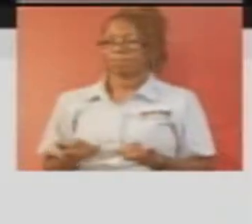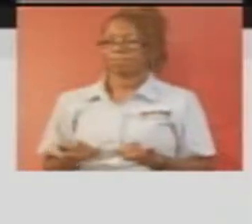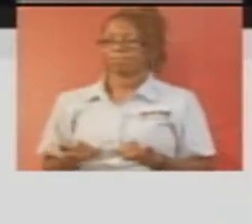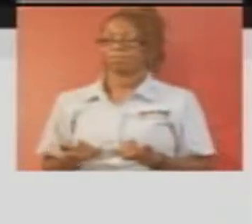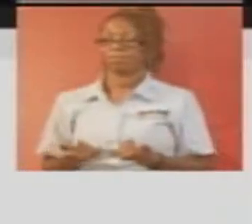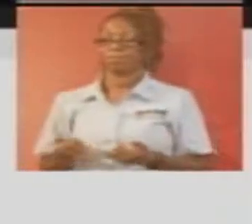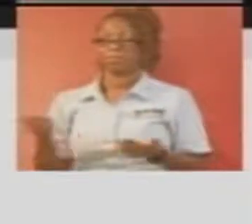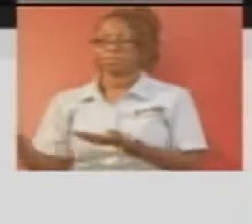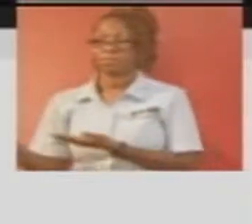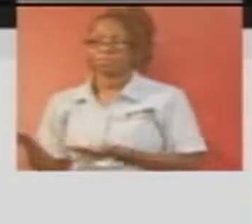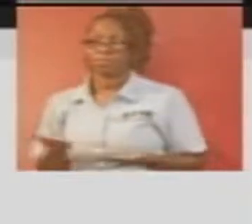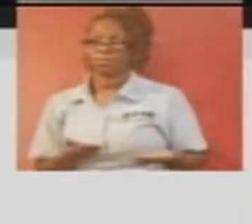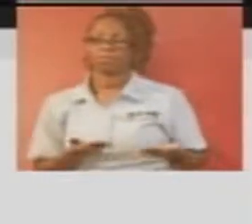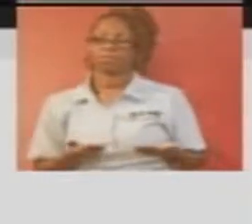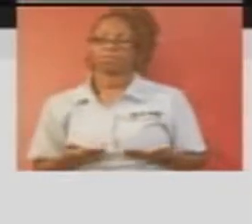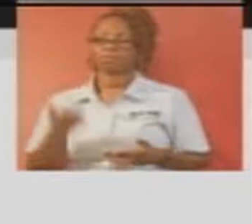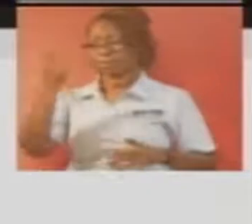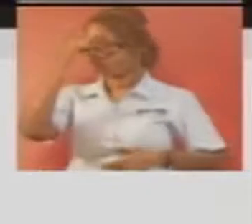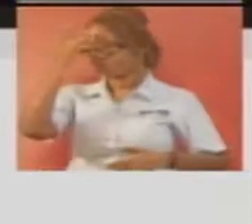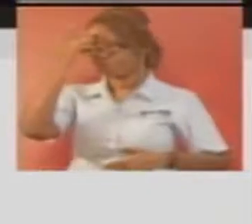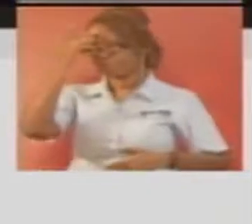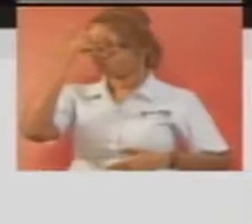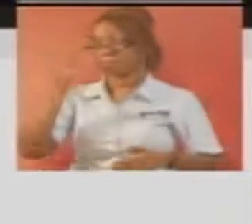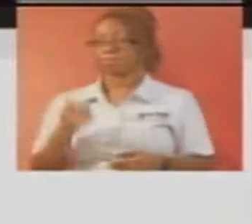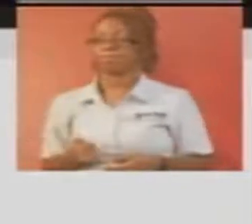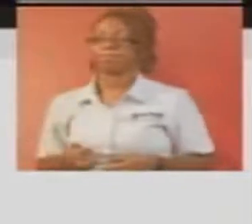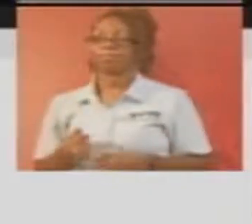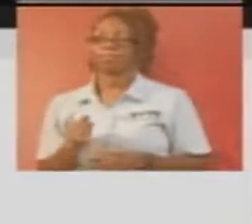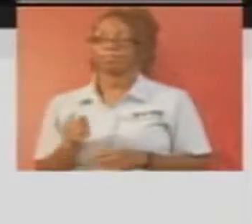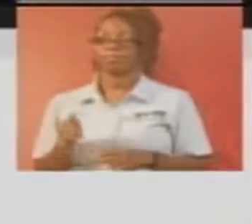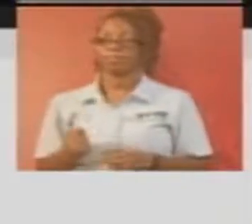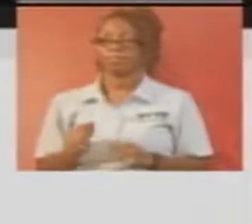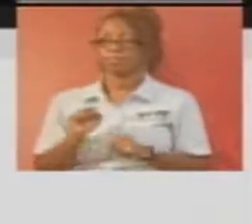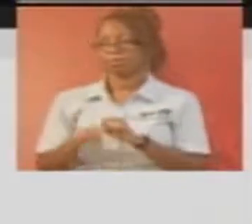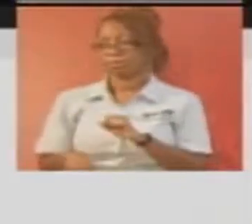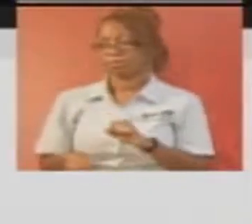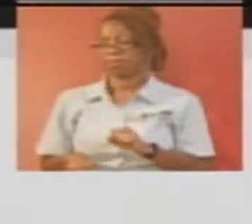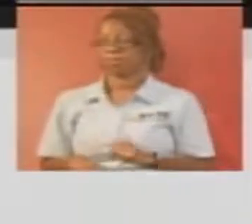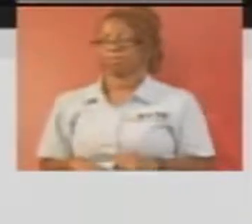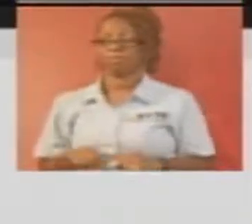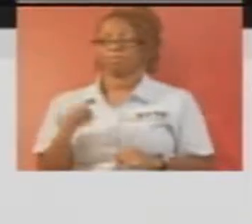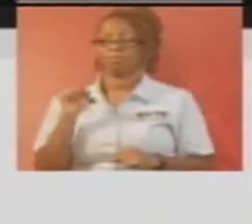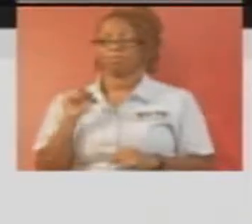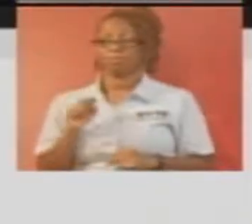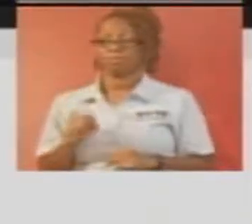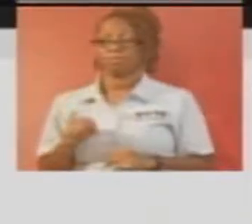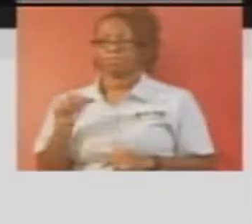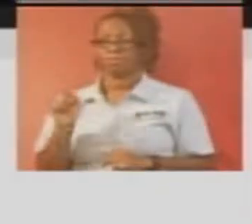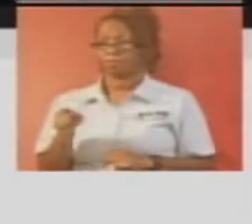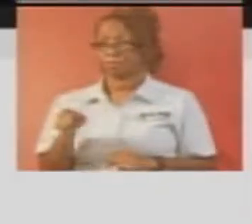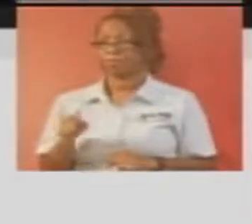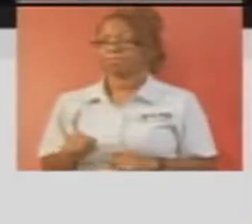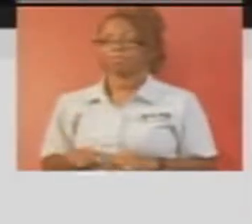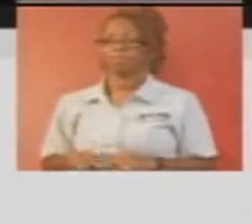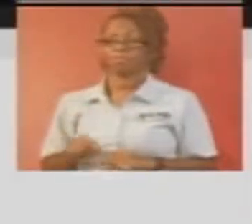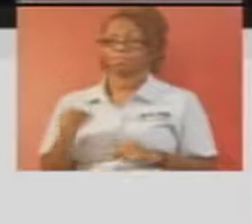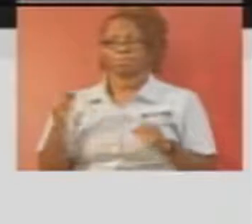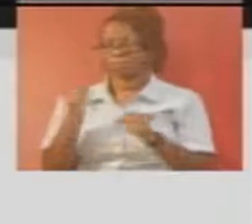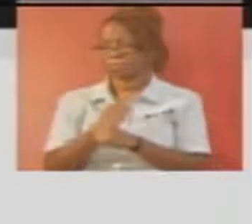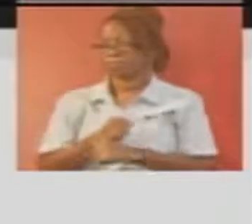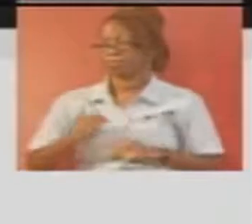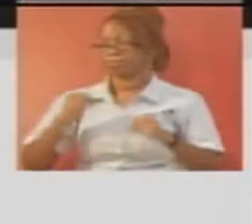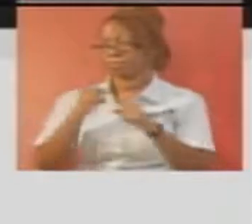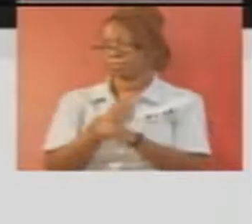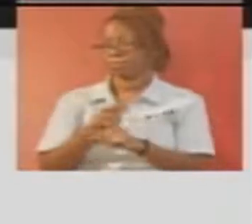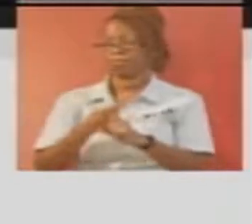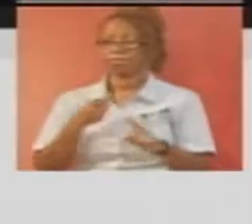virus's proteins, and shown on pink on the outside, the immune response is specific to the disease-causing virus. The Ebola vaccine